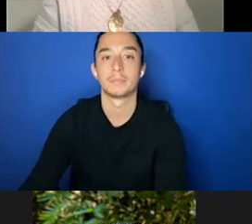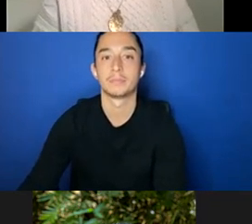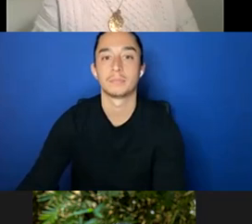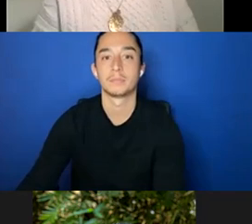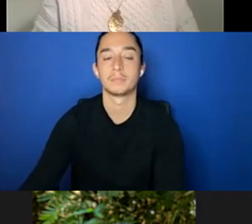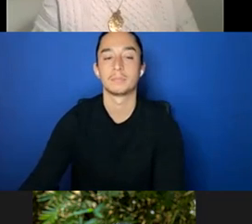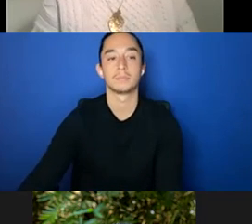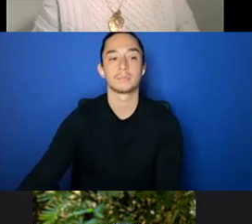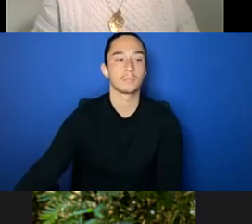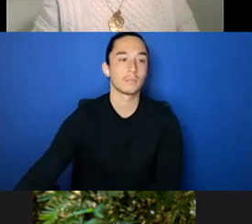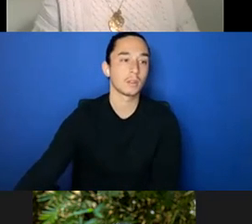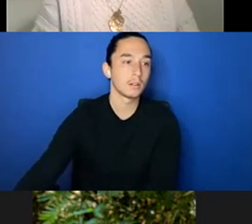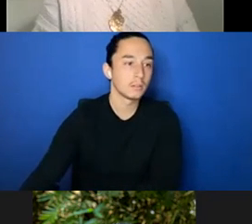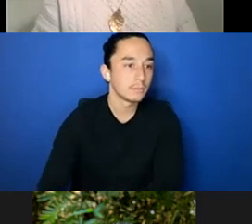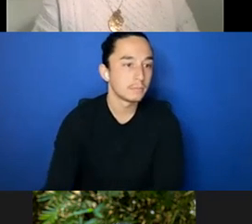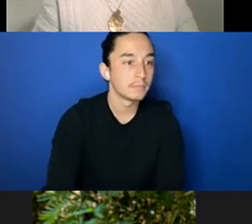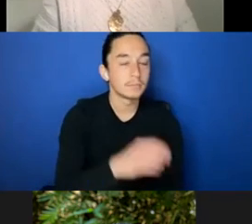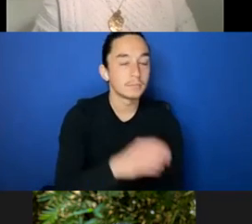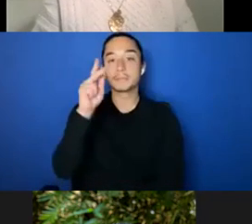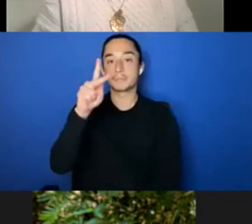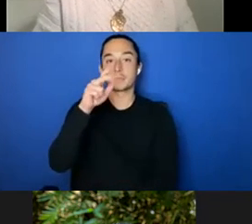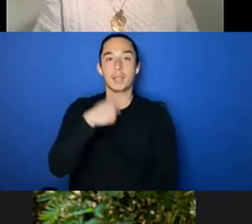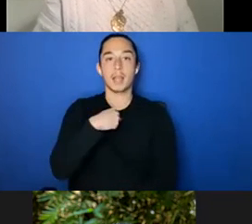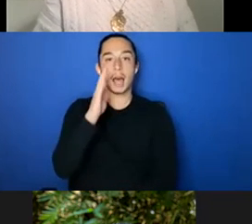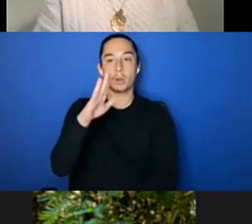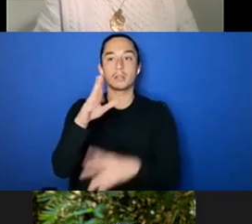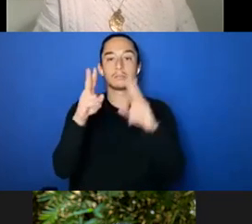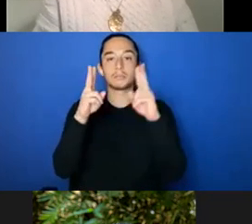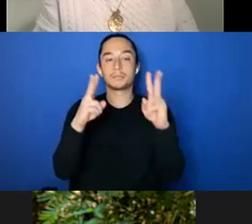Okay, and I will put the overview document up again.